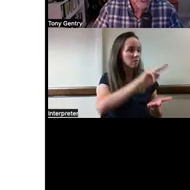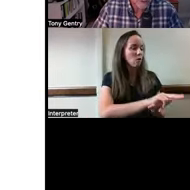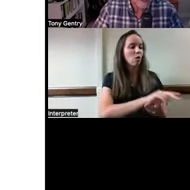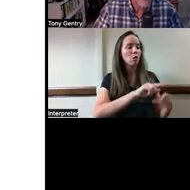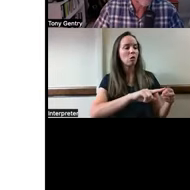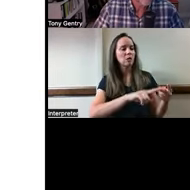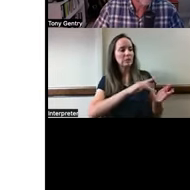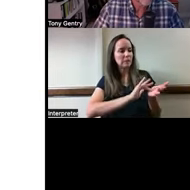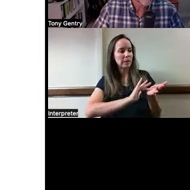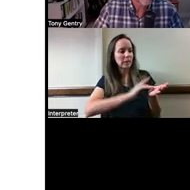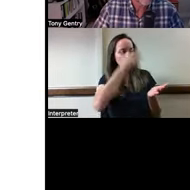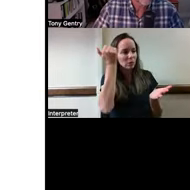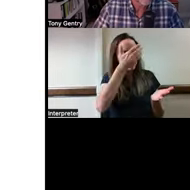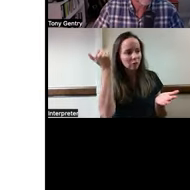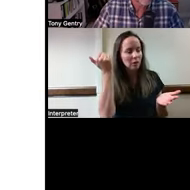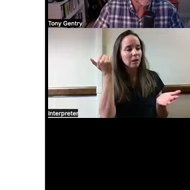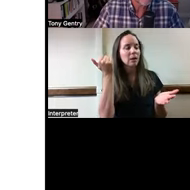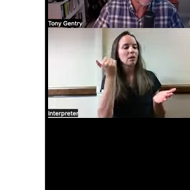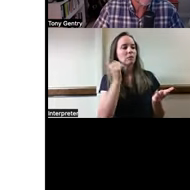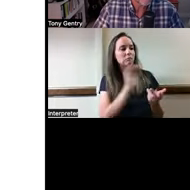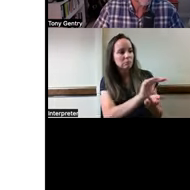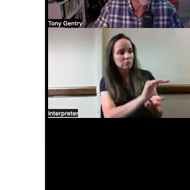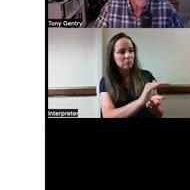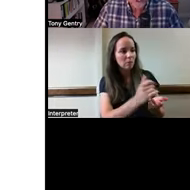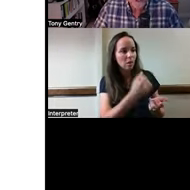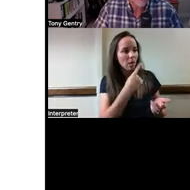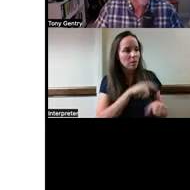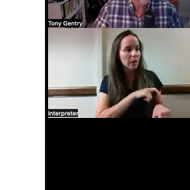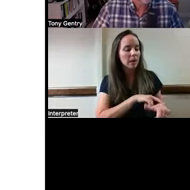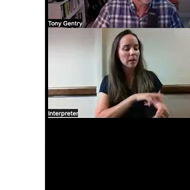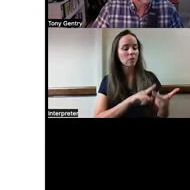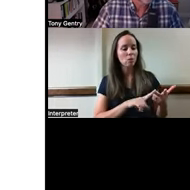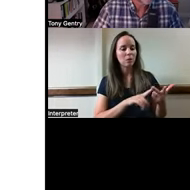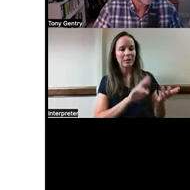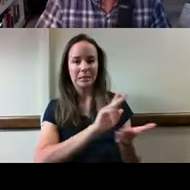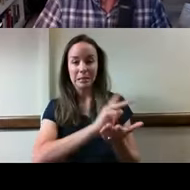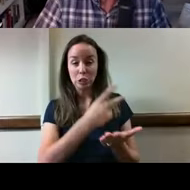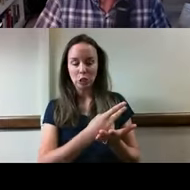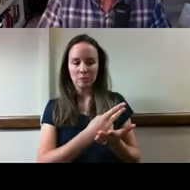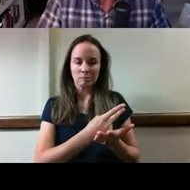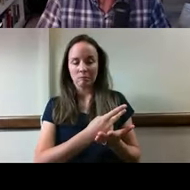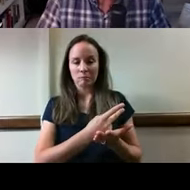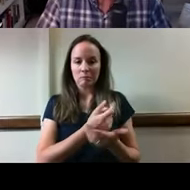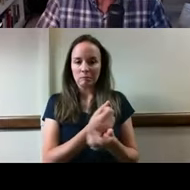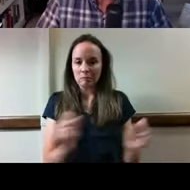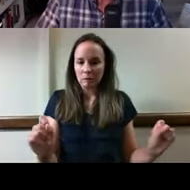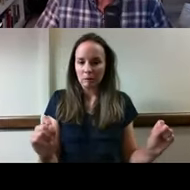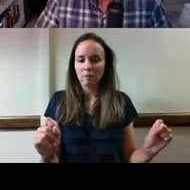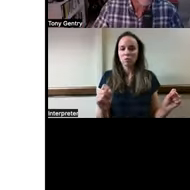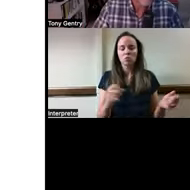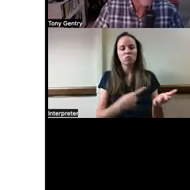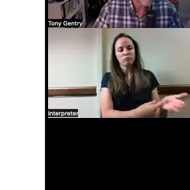medications? Do you need someone to come in and make sure that you're safe in the kitchen? Those kinds of things are considered and talked about.